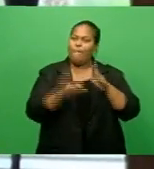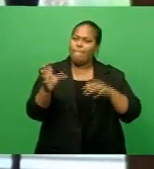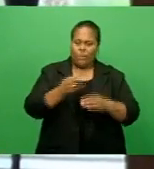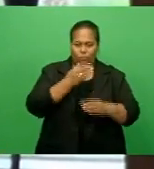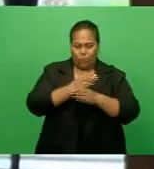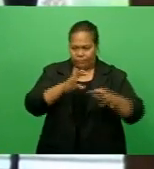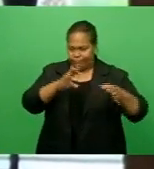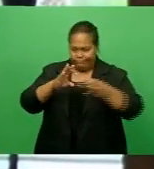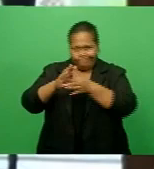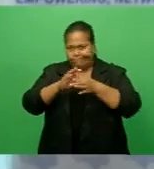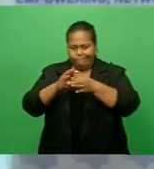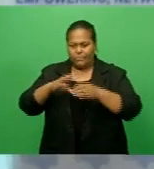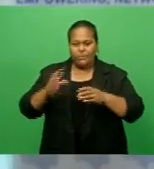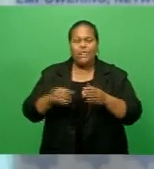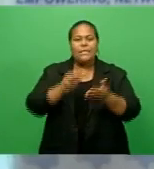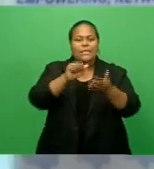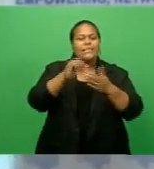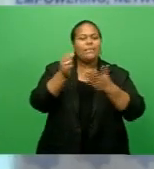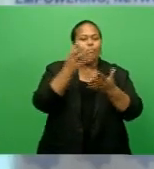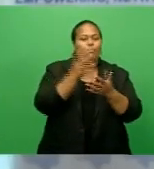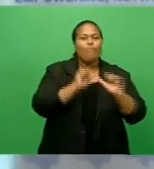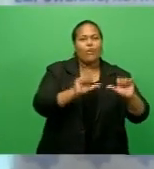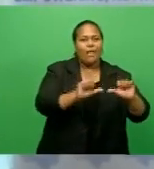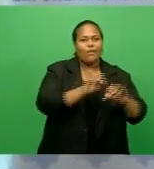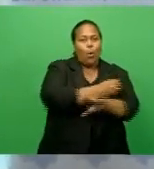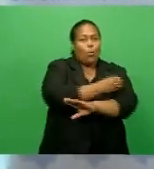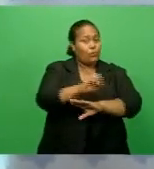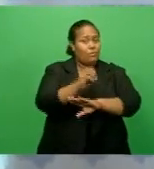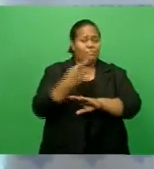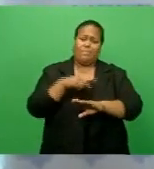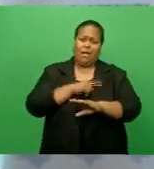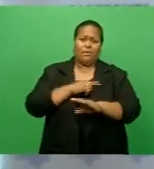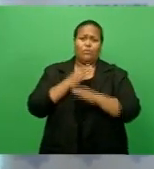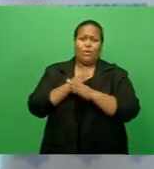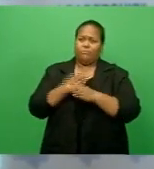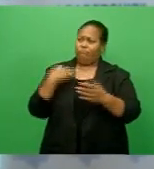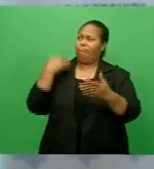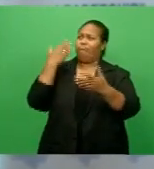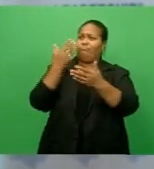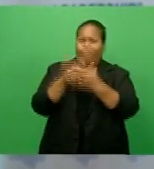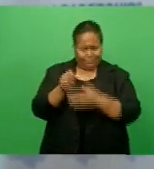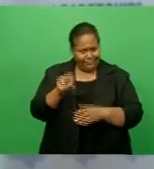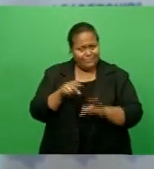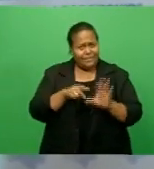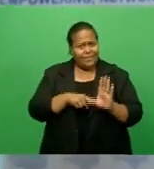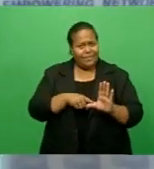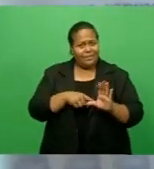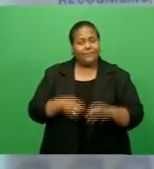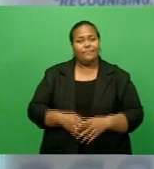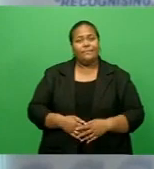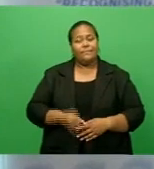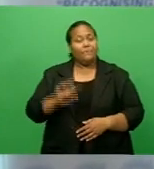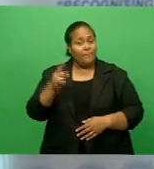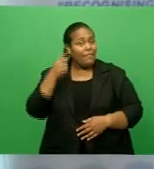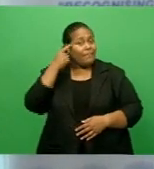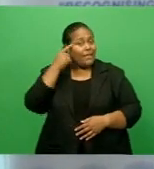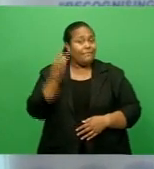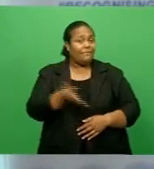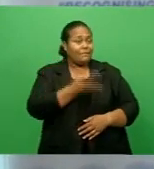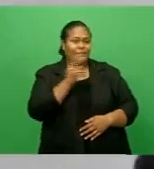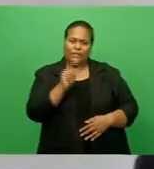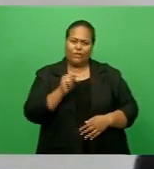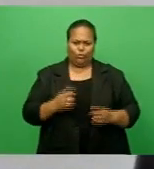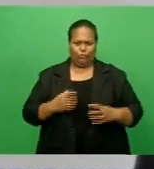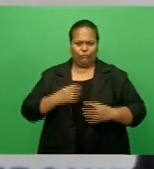to sustain the ocean. We have worked in partnership over the years, but I think we need to adjust